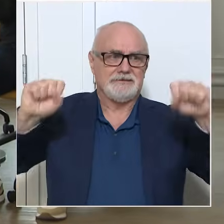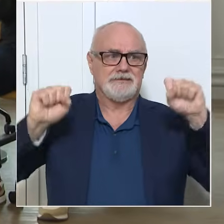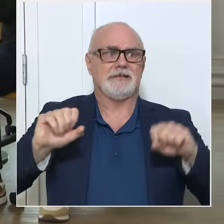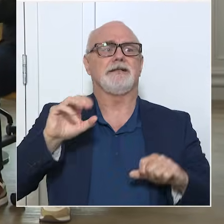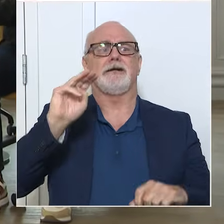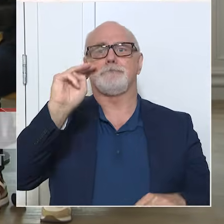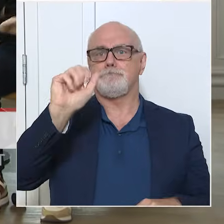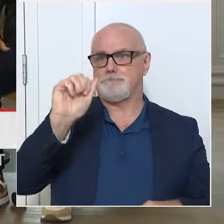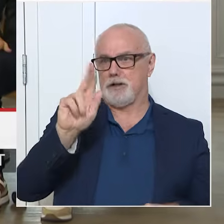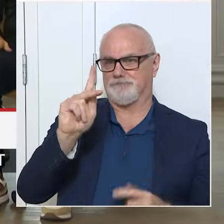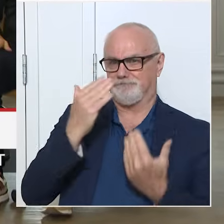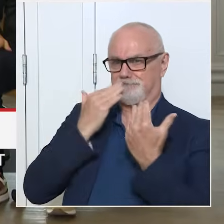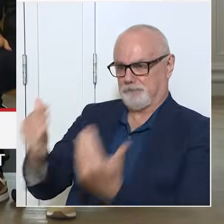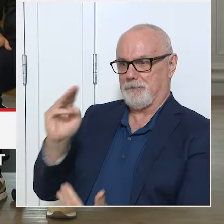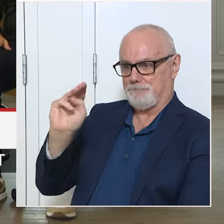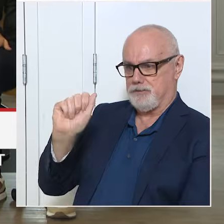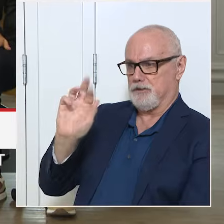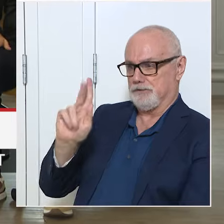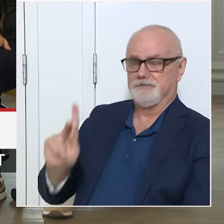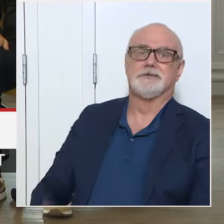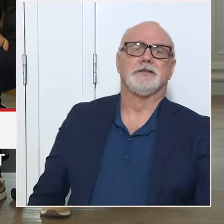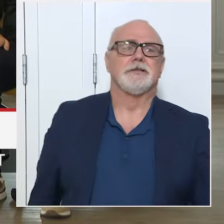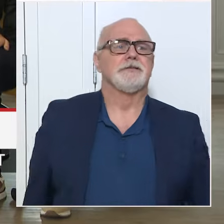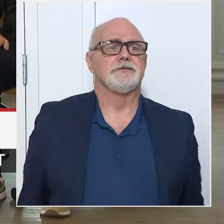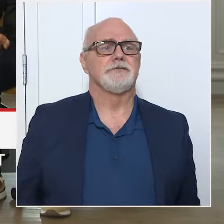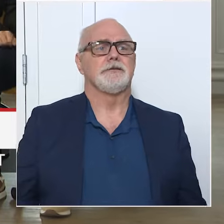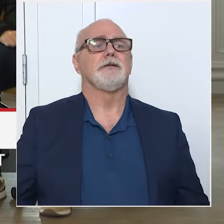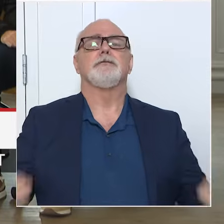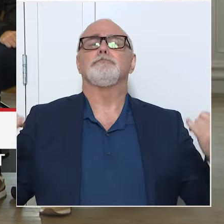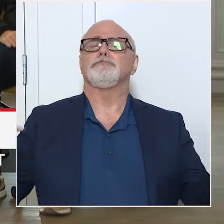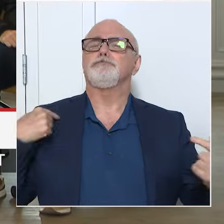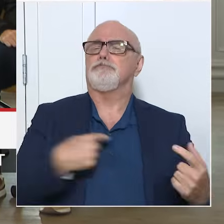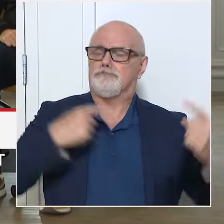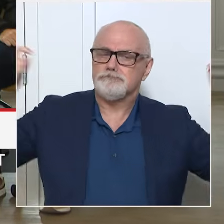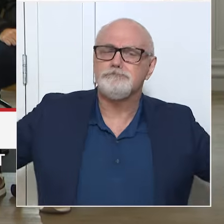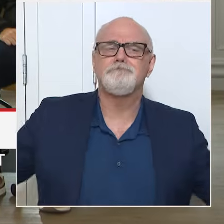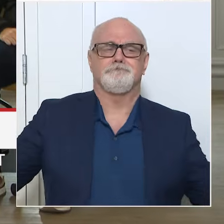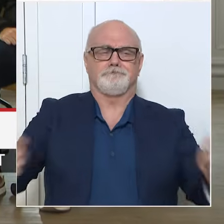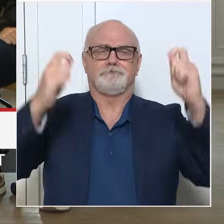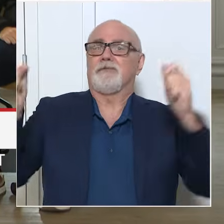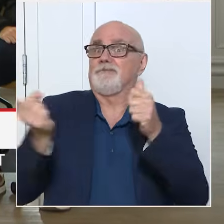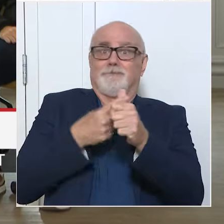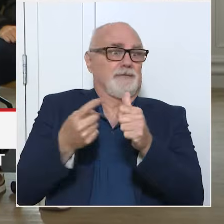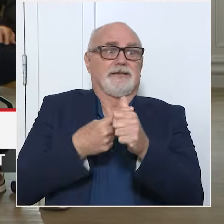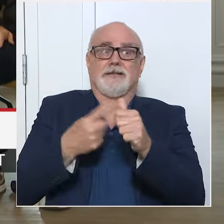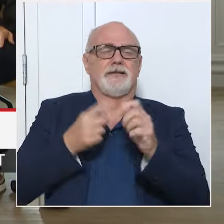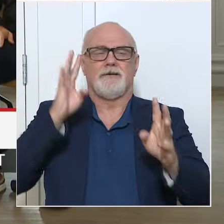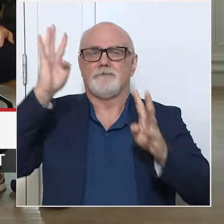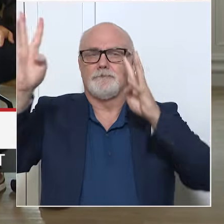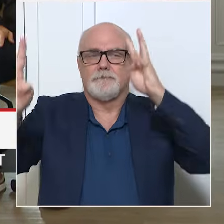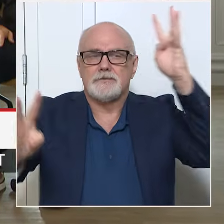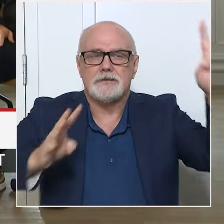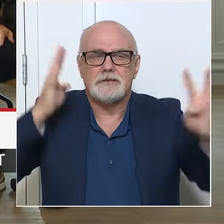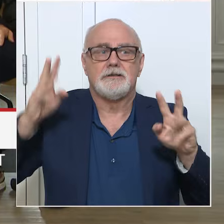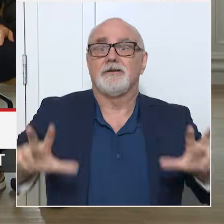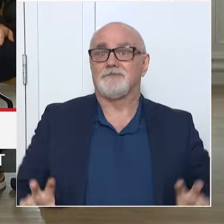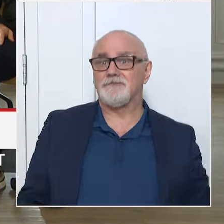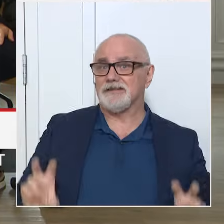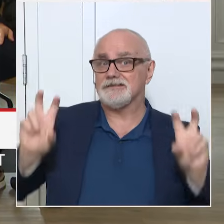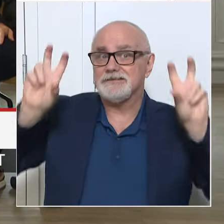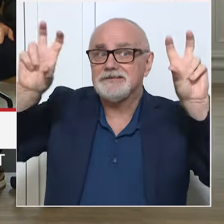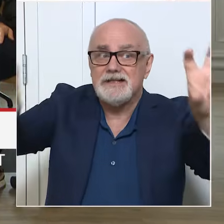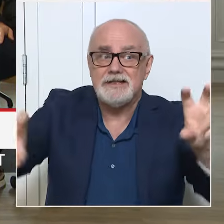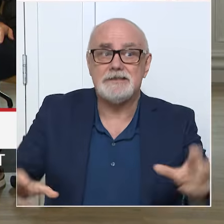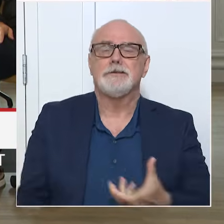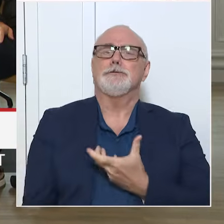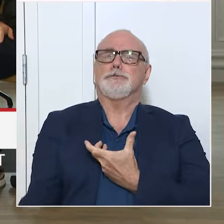And today we are celebrating innovation, investment, and inclusive growth in Washington, D.C. So it's an honor to